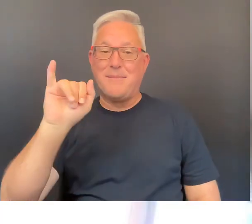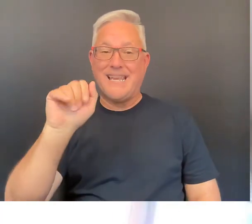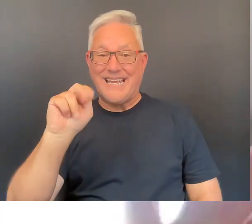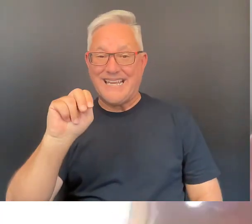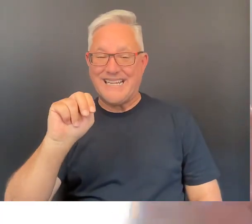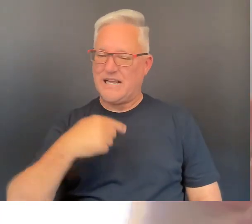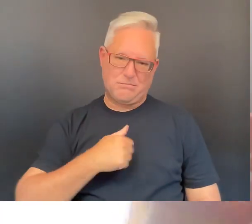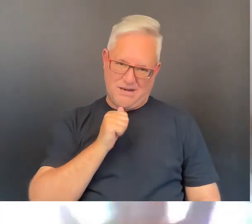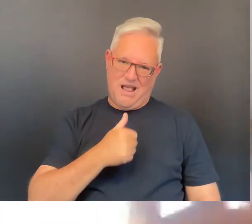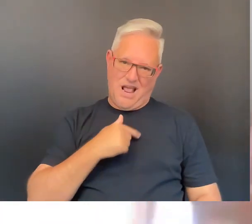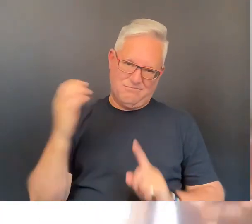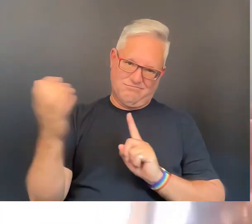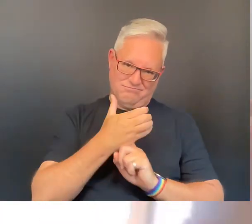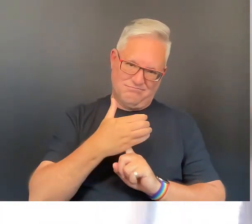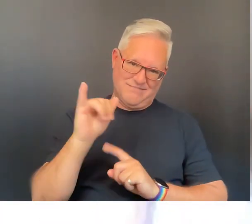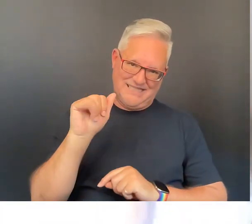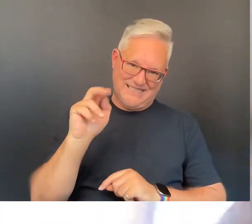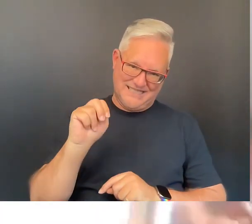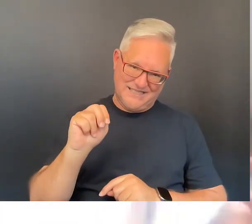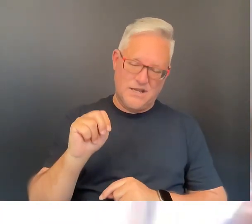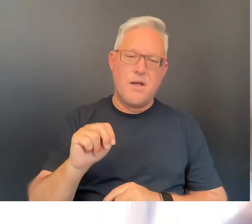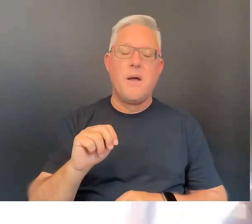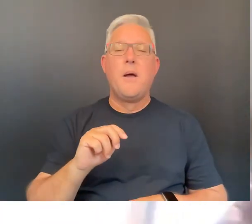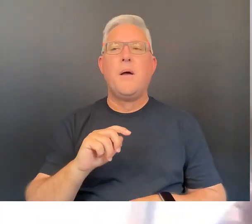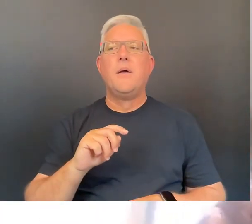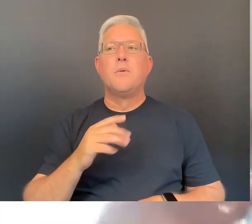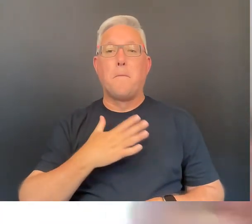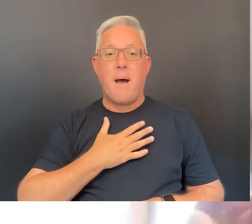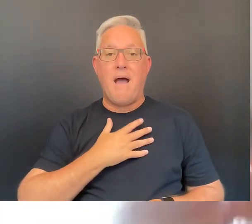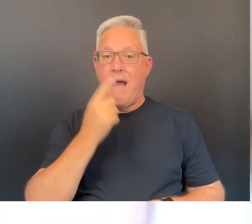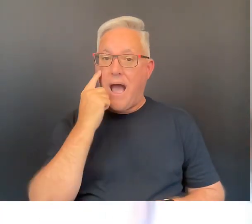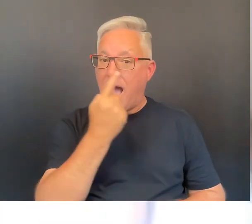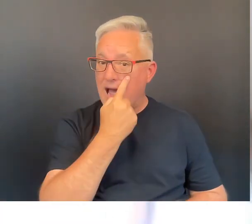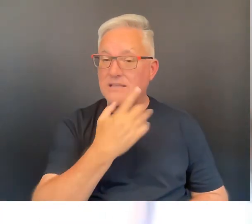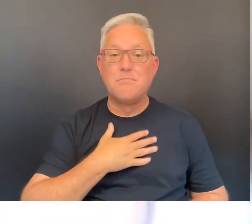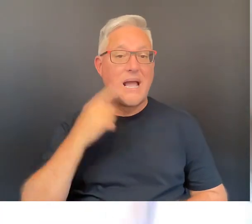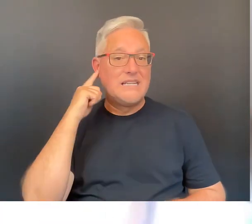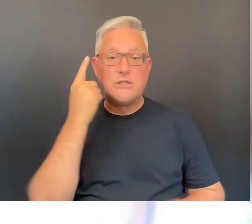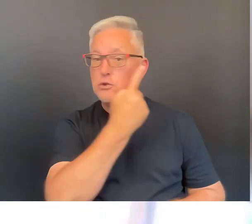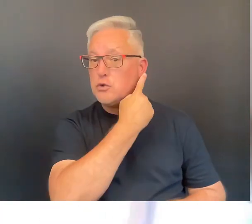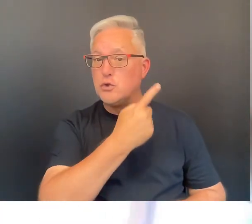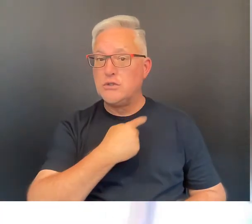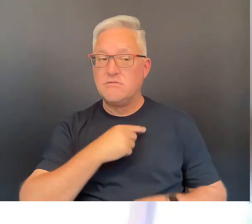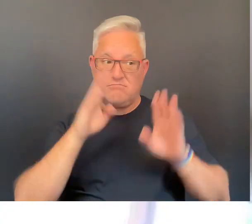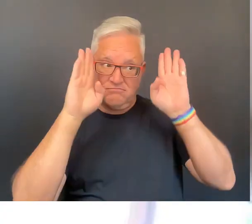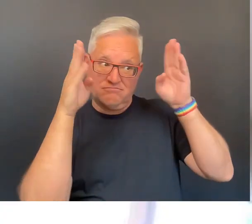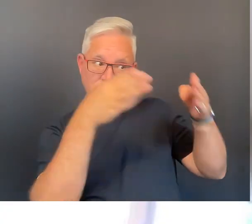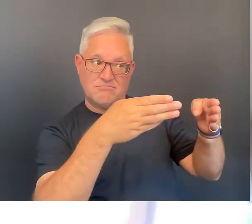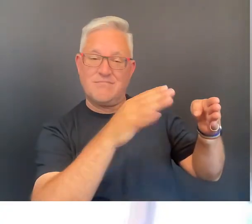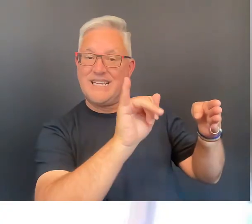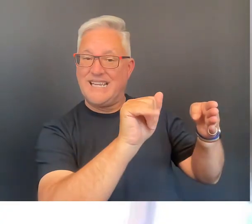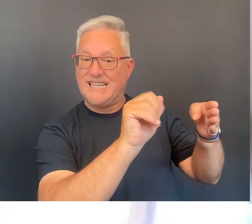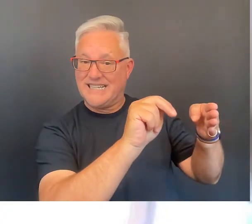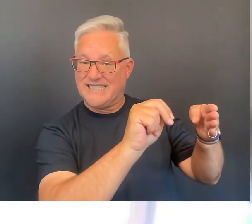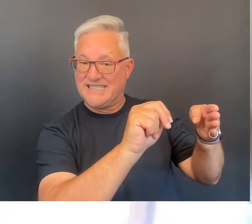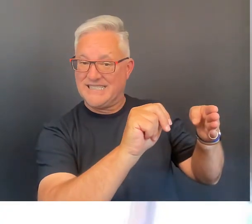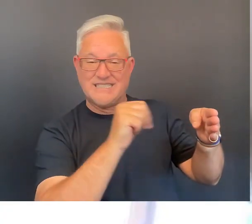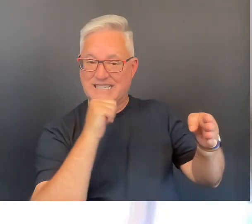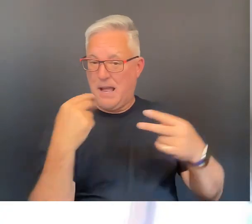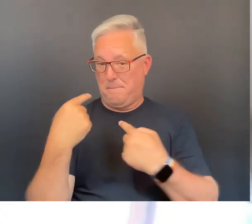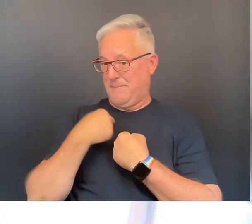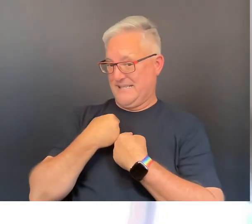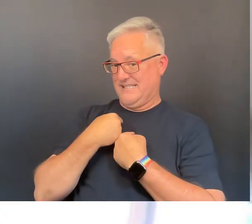da, da, da, but your eyes, your ears are looking at Ian, not me.